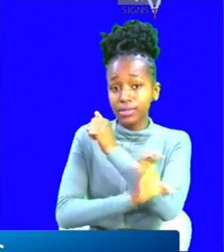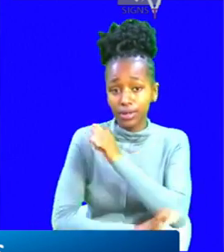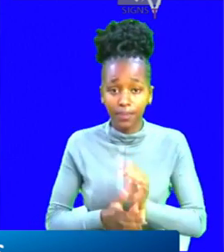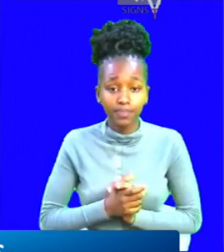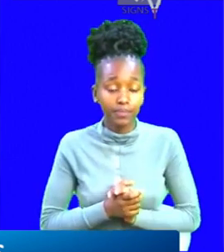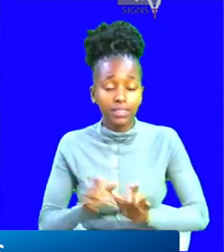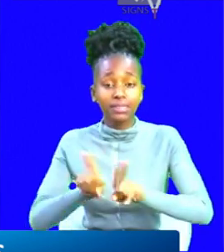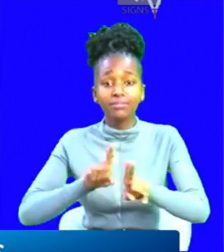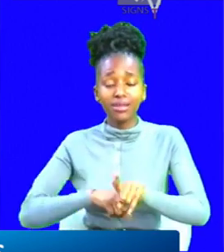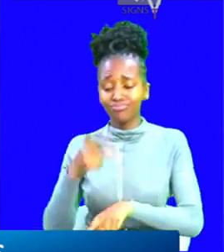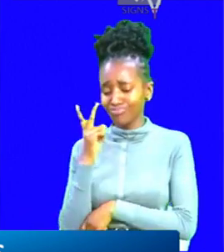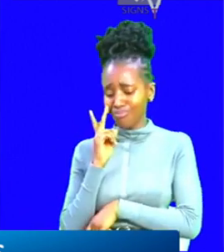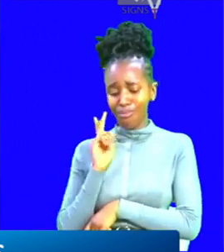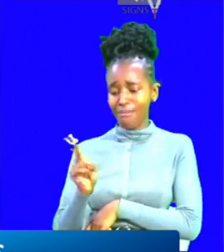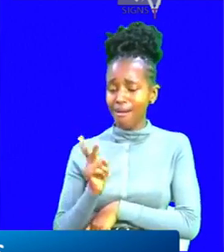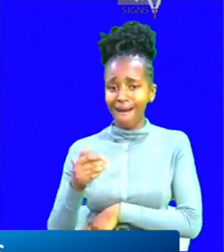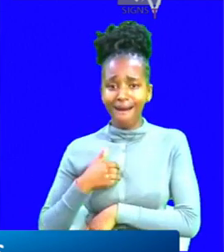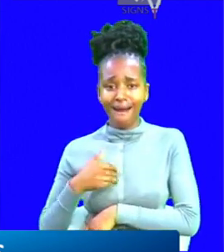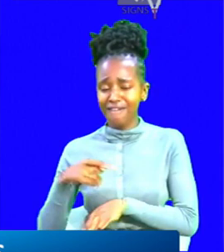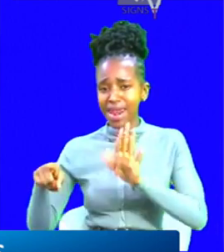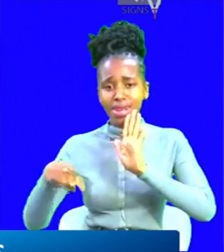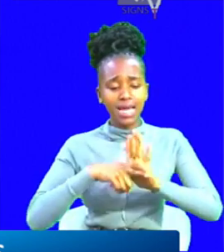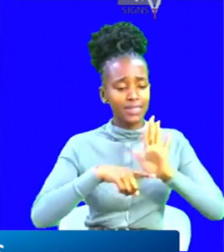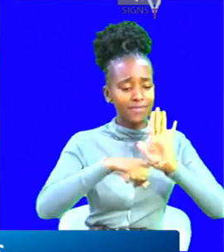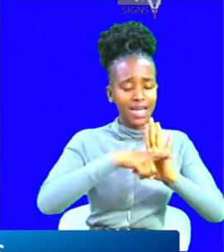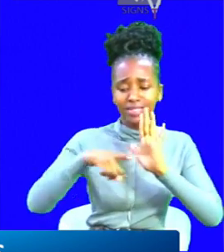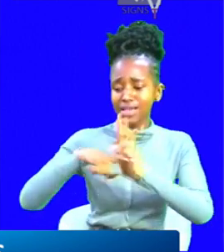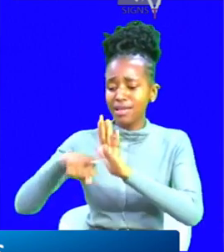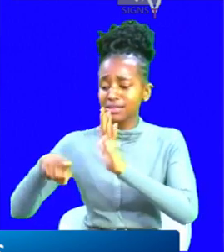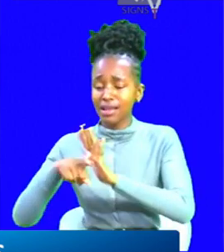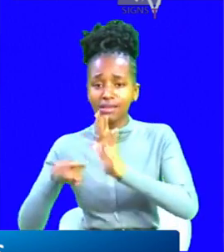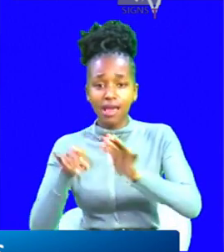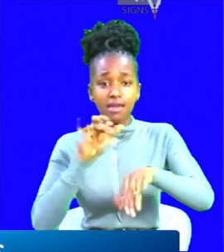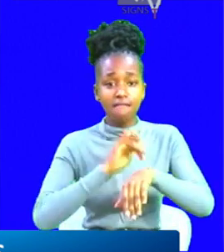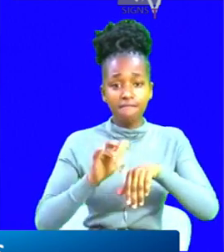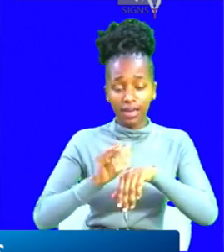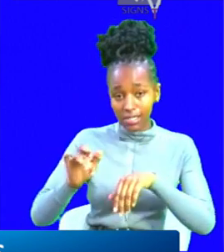have resulted in significant negative consequences, including